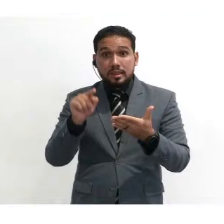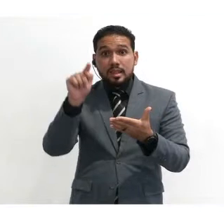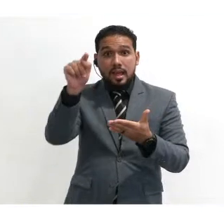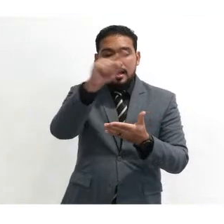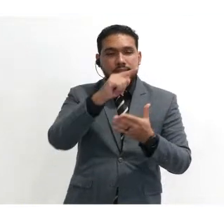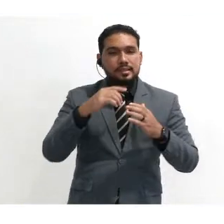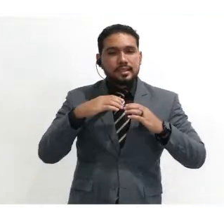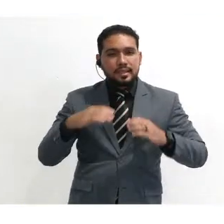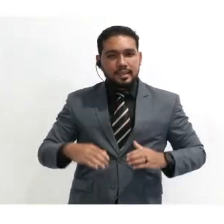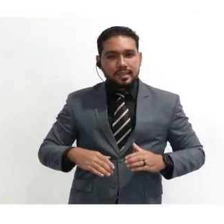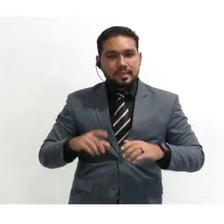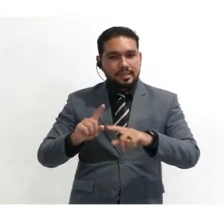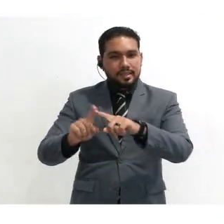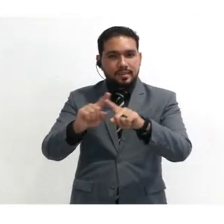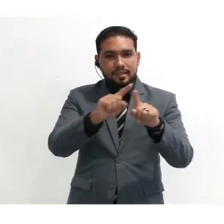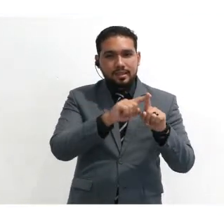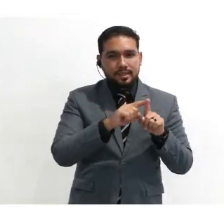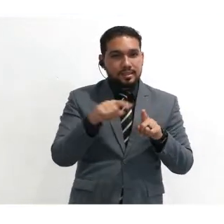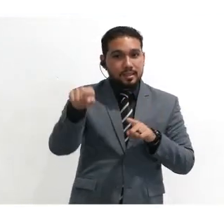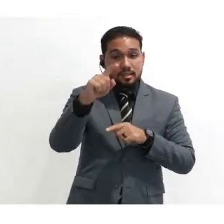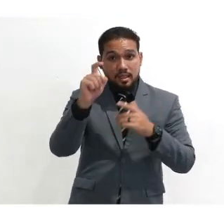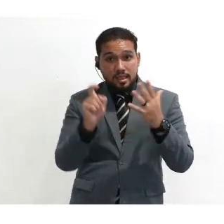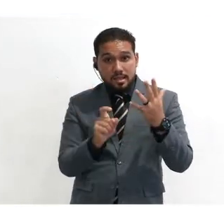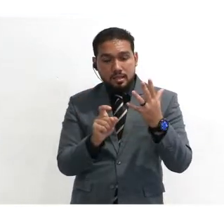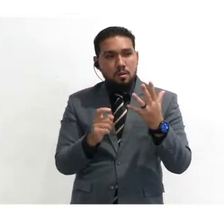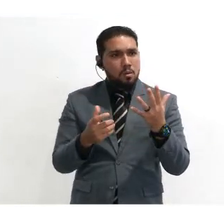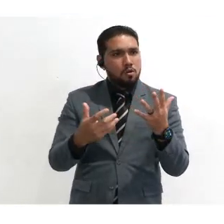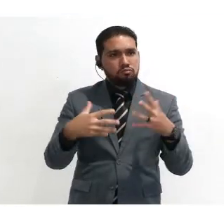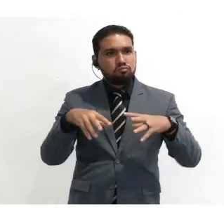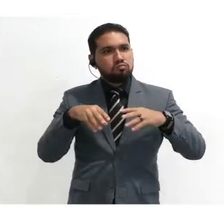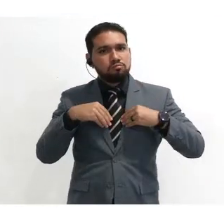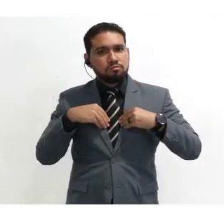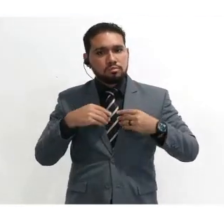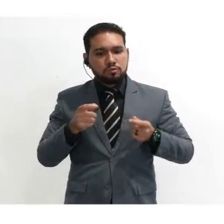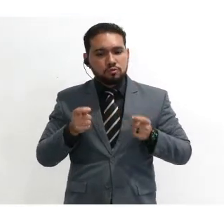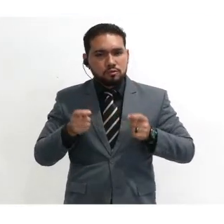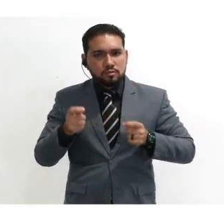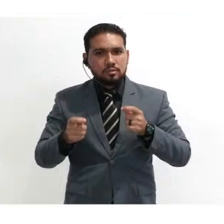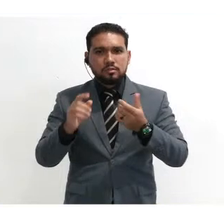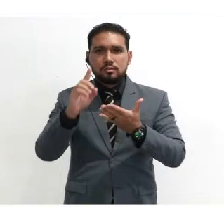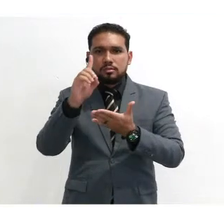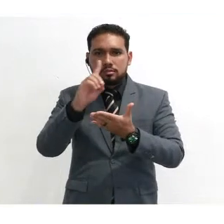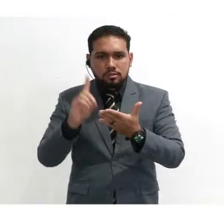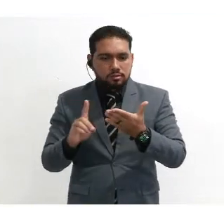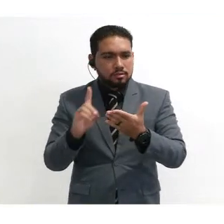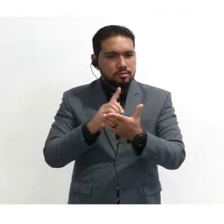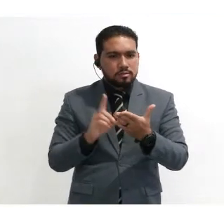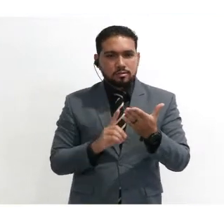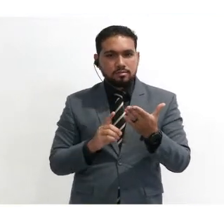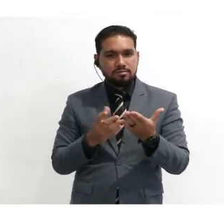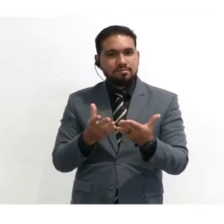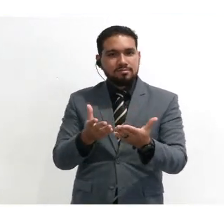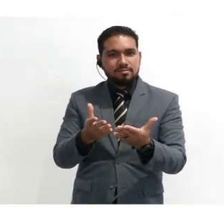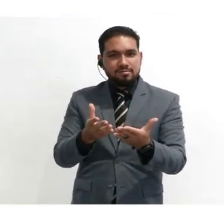There's 3D and package stacking is certainly an important packaging trend.